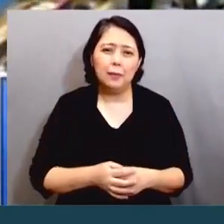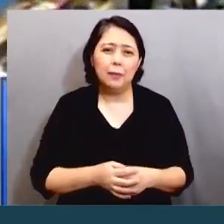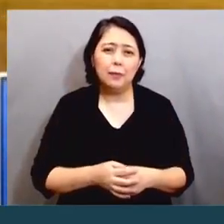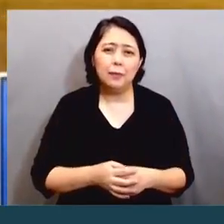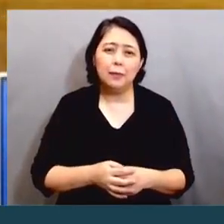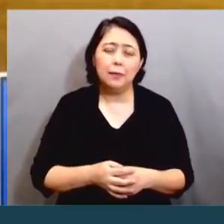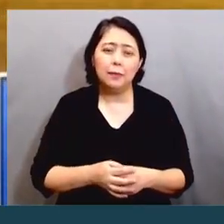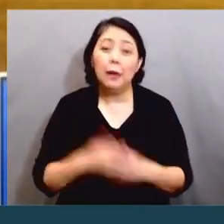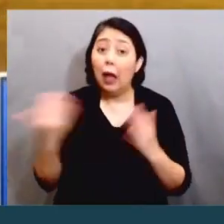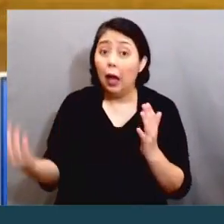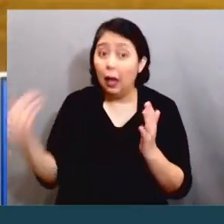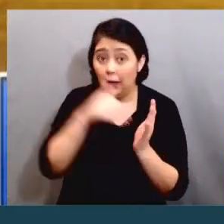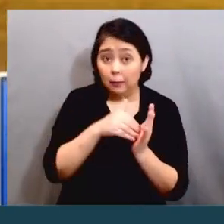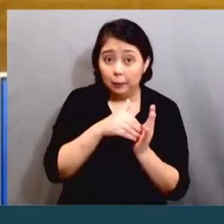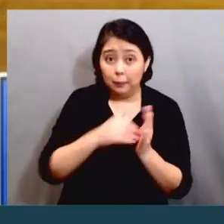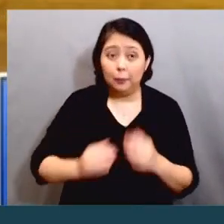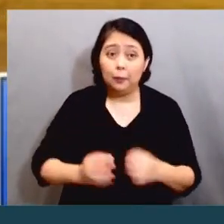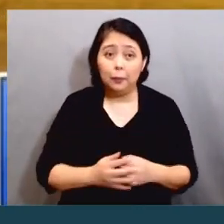Again,